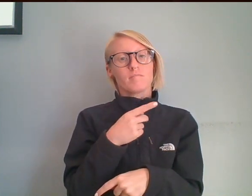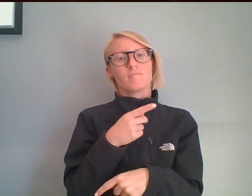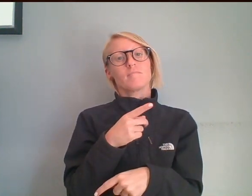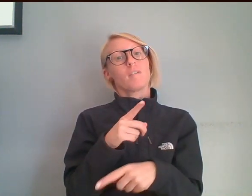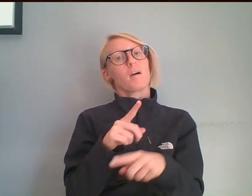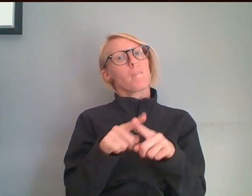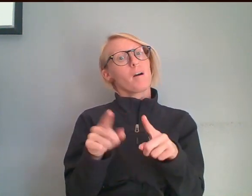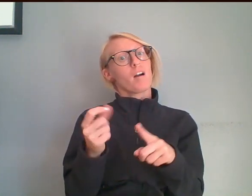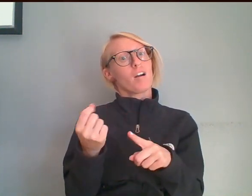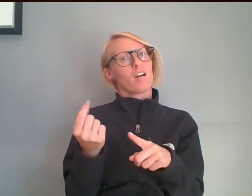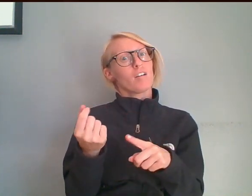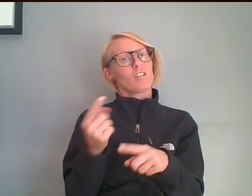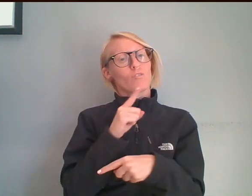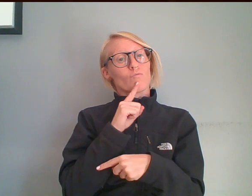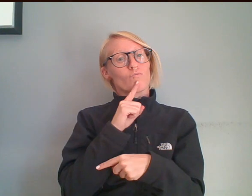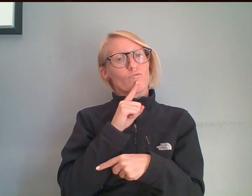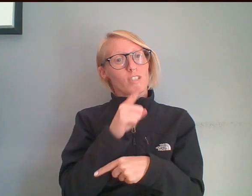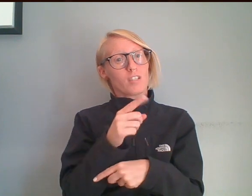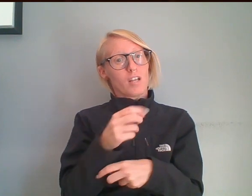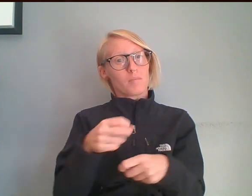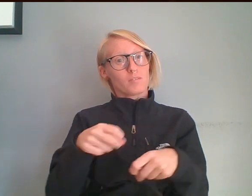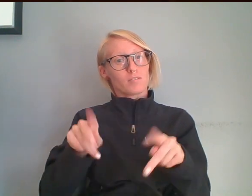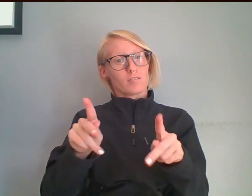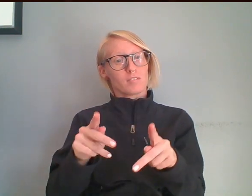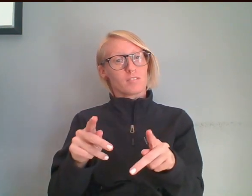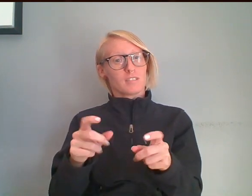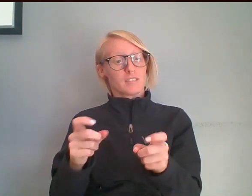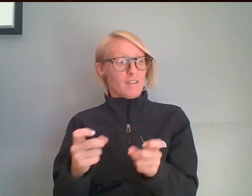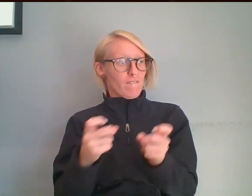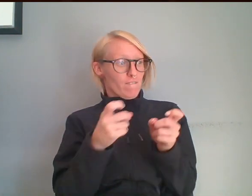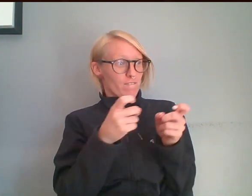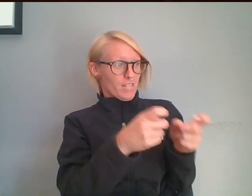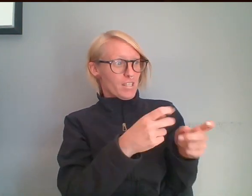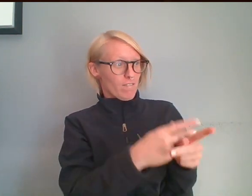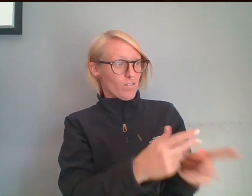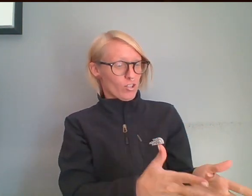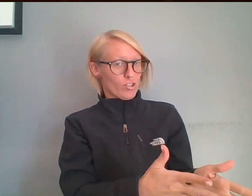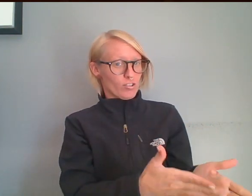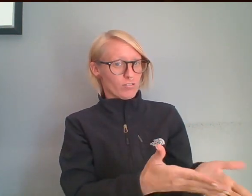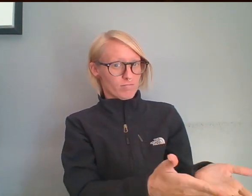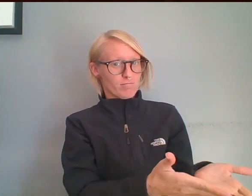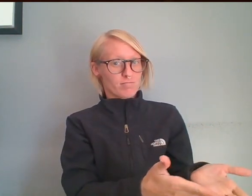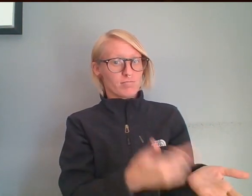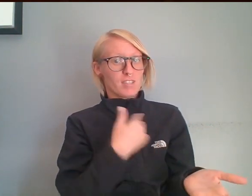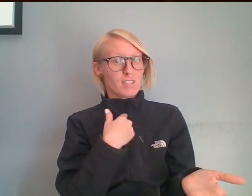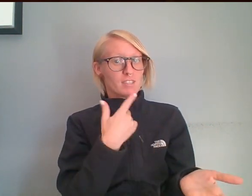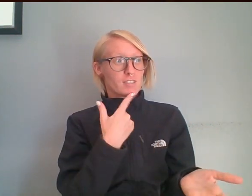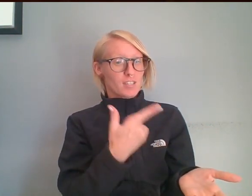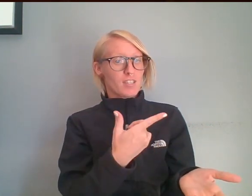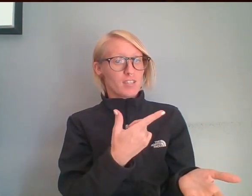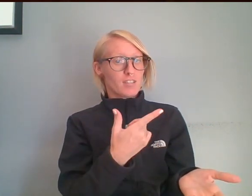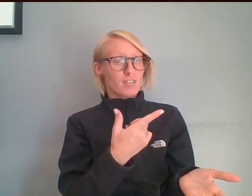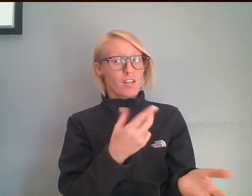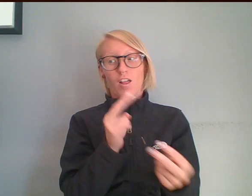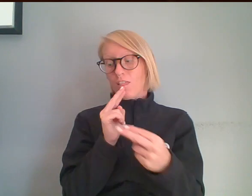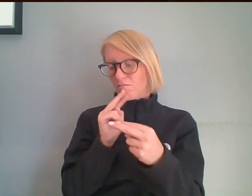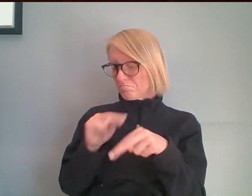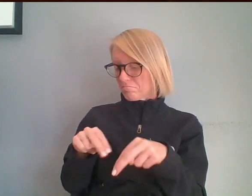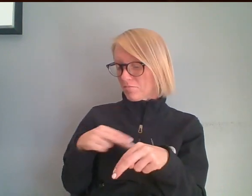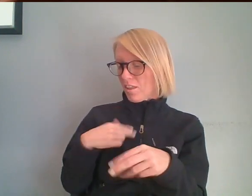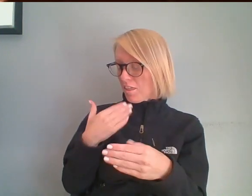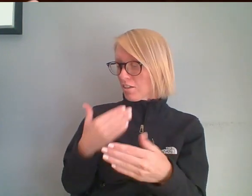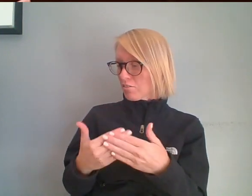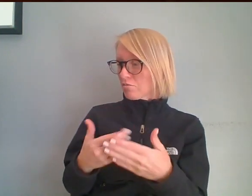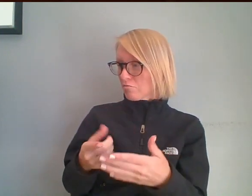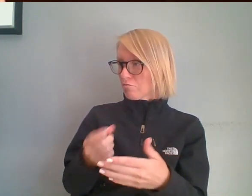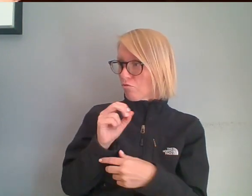real opportunity is for the gift giver, because the gift giver then has to say, so you look and you say, thank you for giving me a frog's leg.